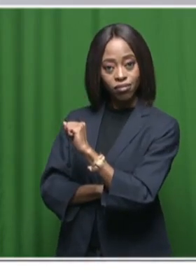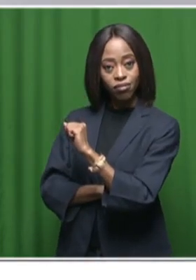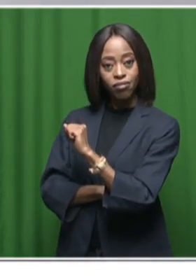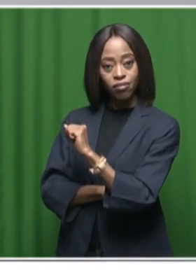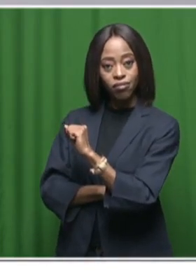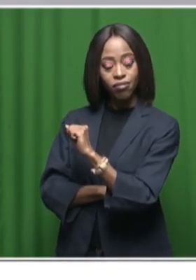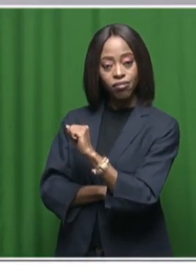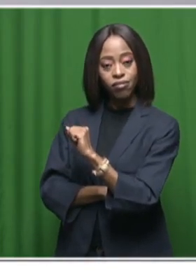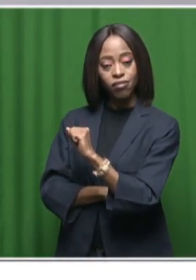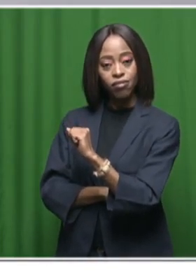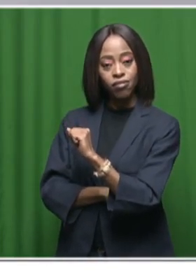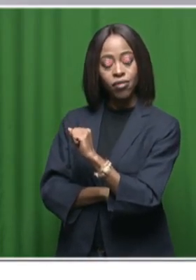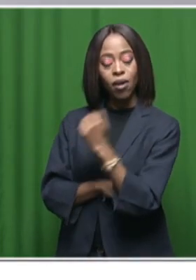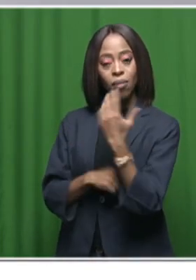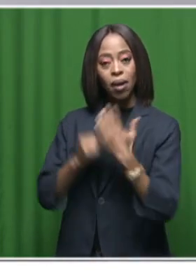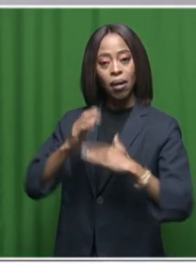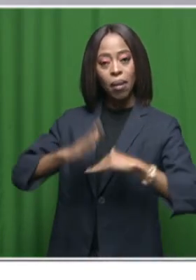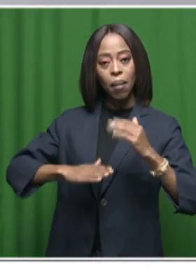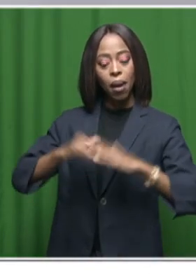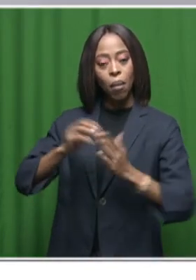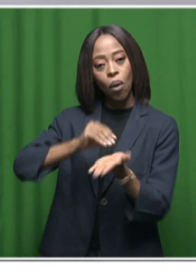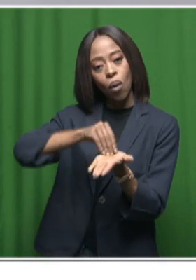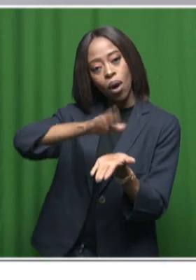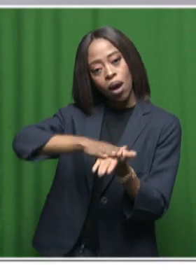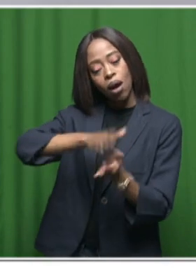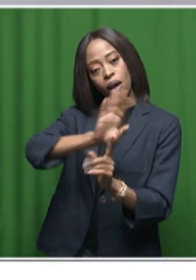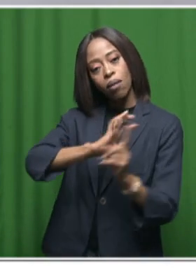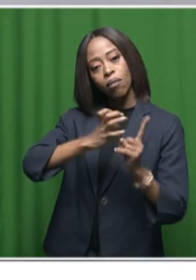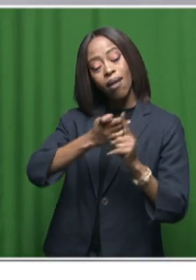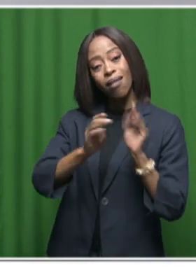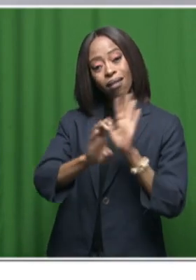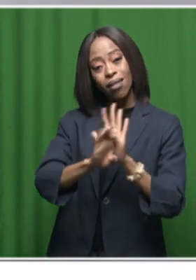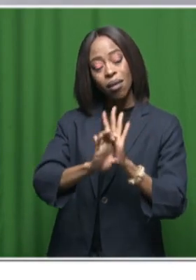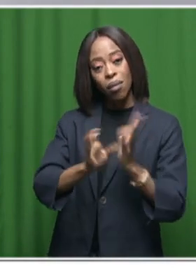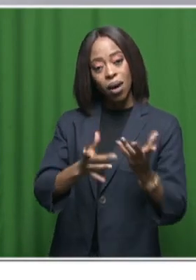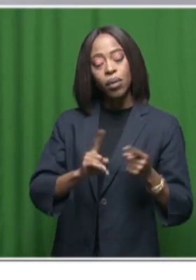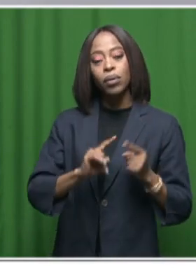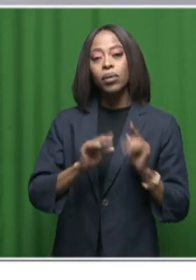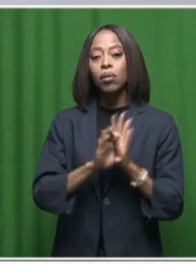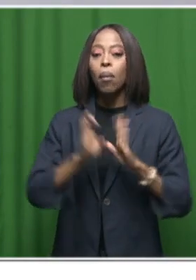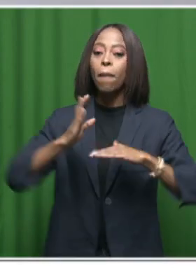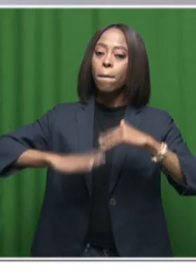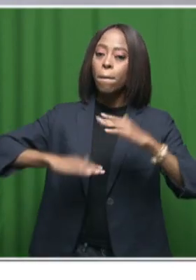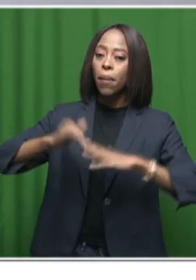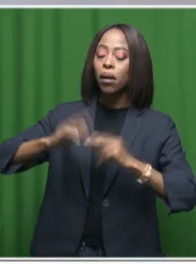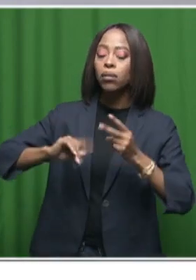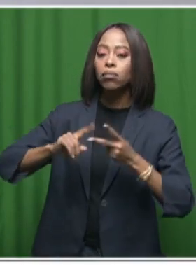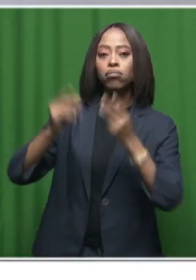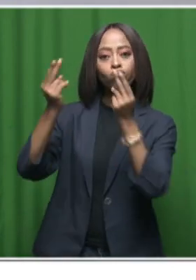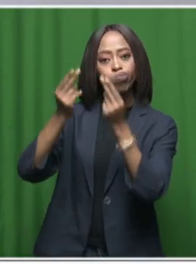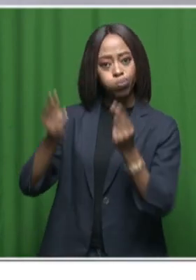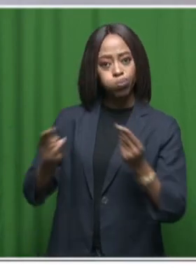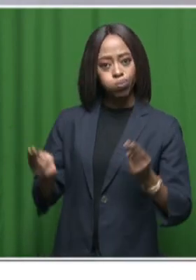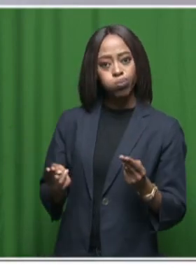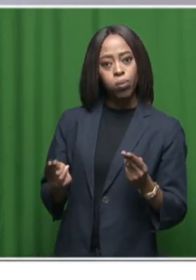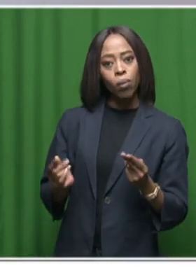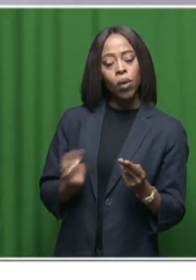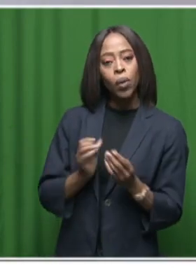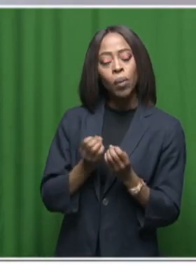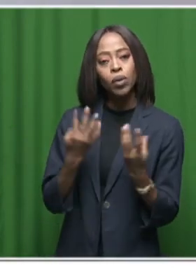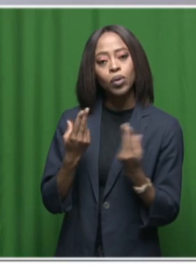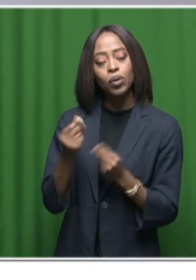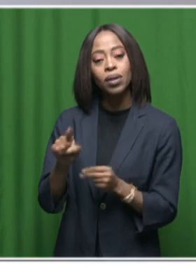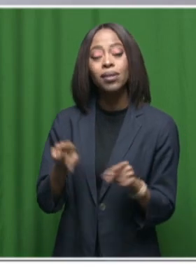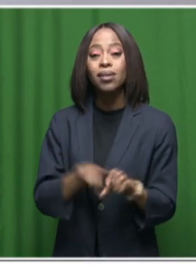we put on the environment. So especially in terms of buildings and architecture and that sort of thing. And I guess